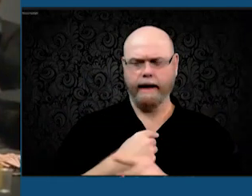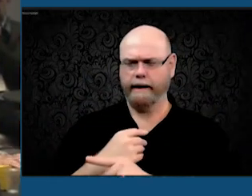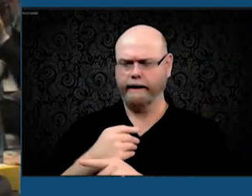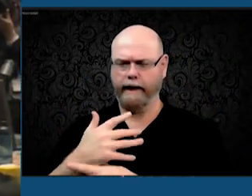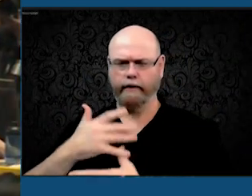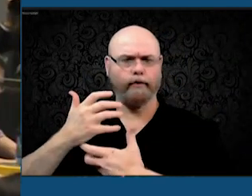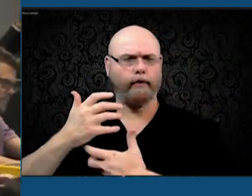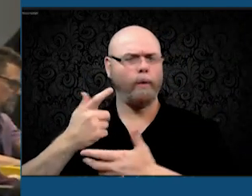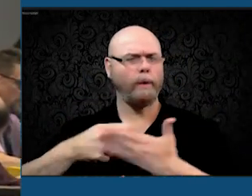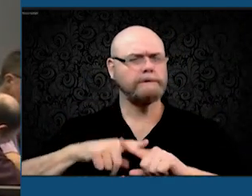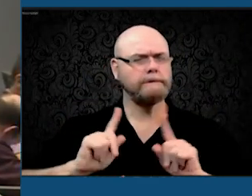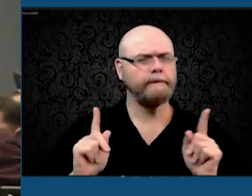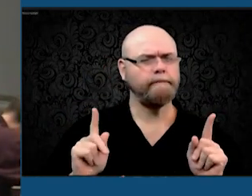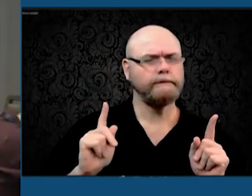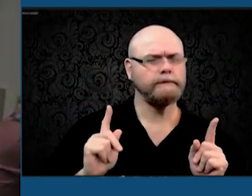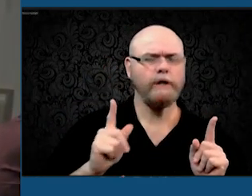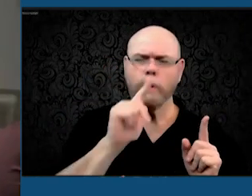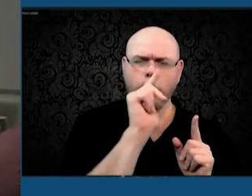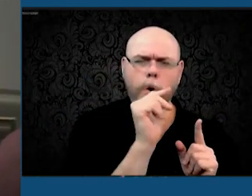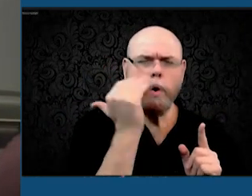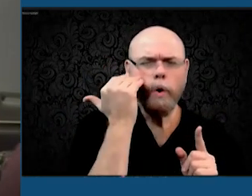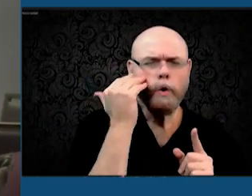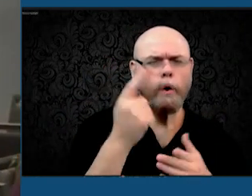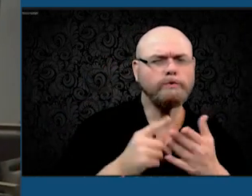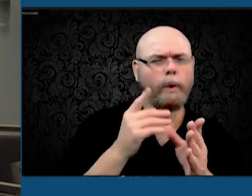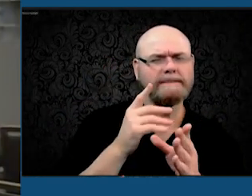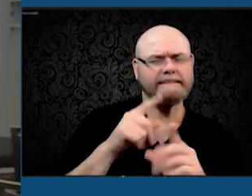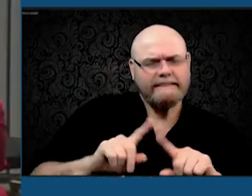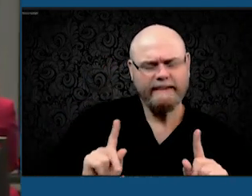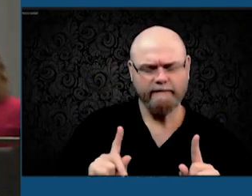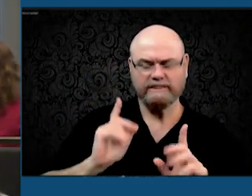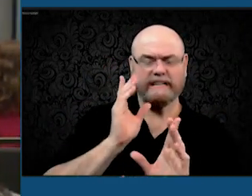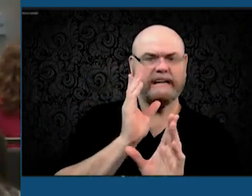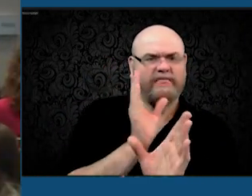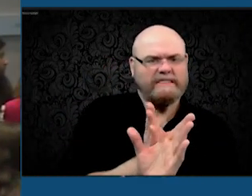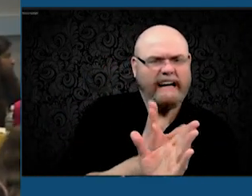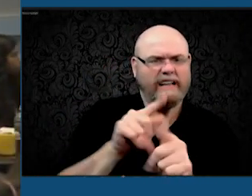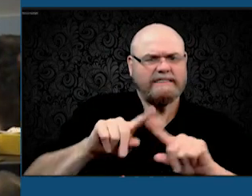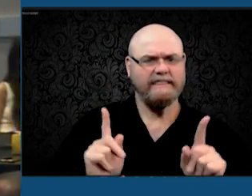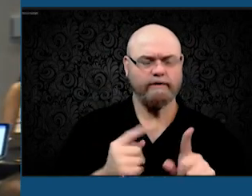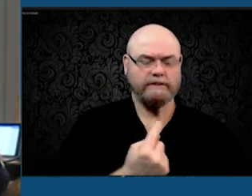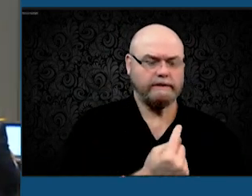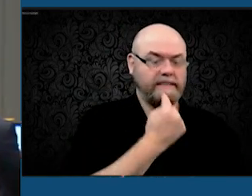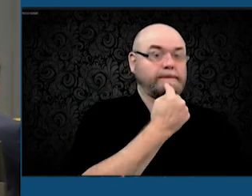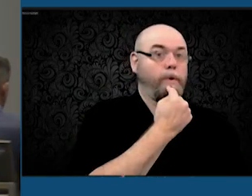Who feels like they know the psychological difference between anger and disappointment?